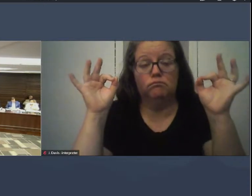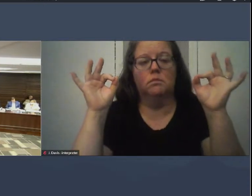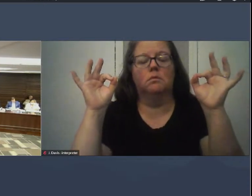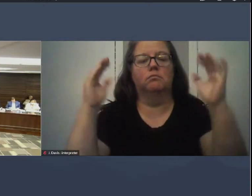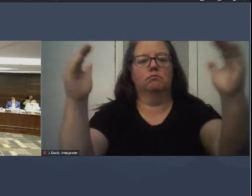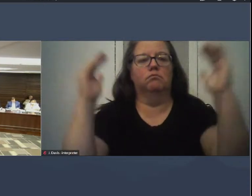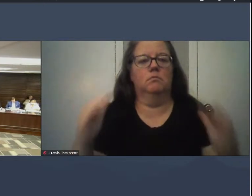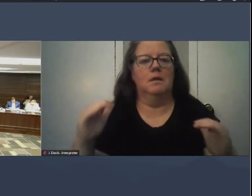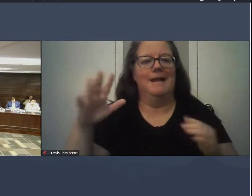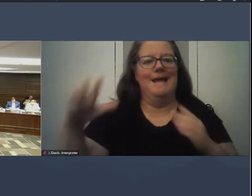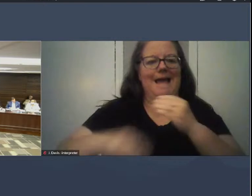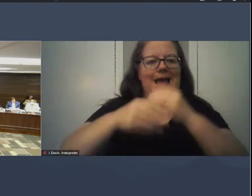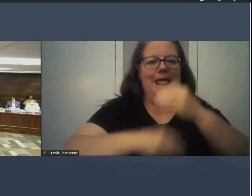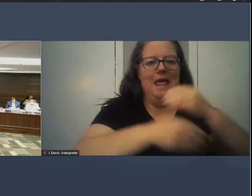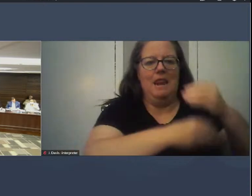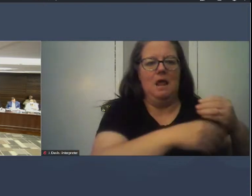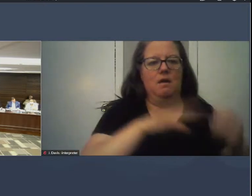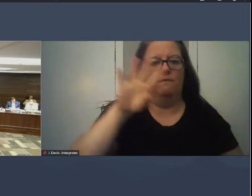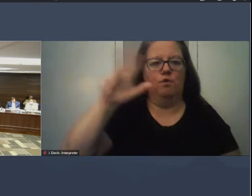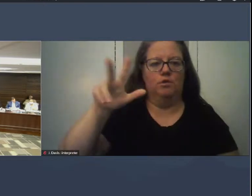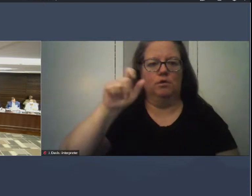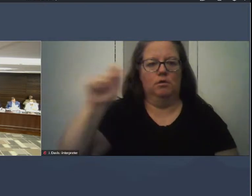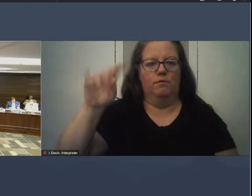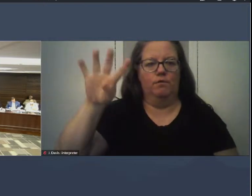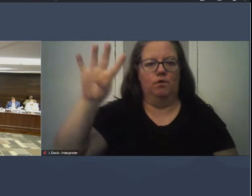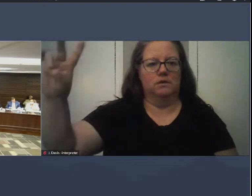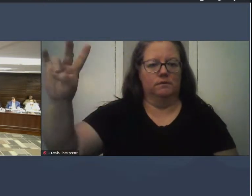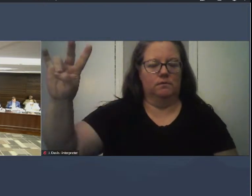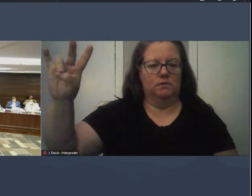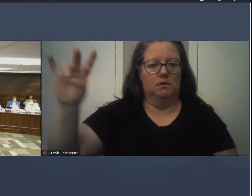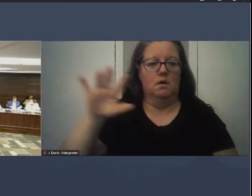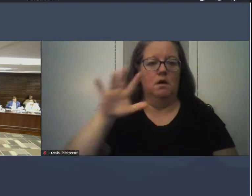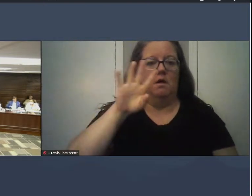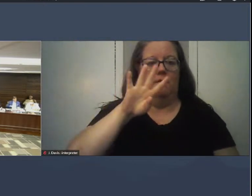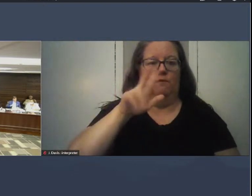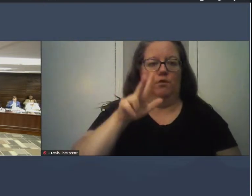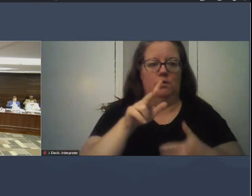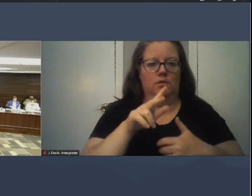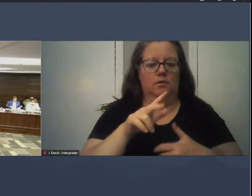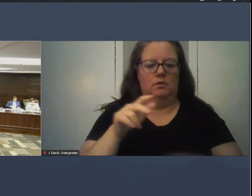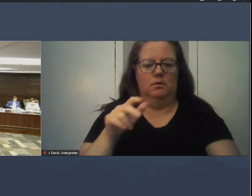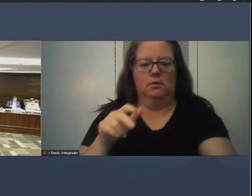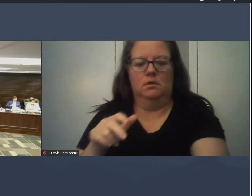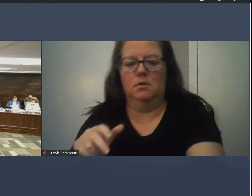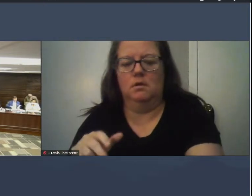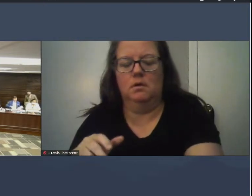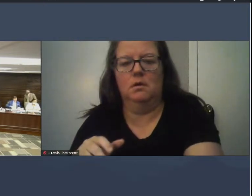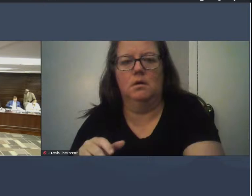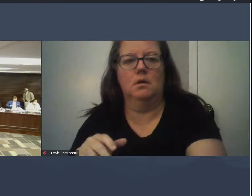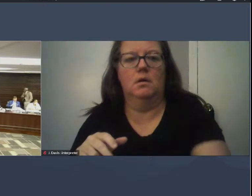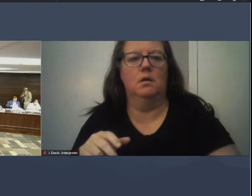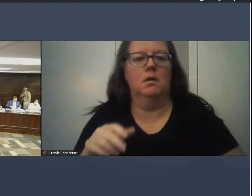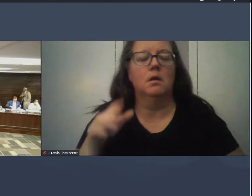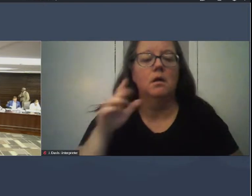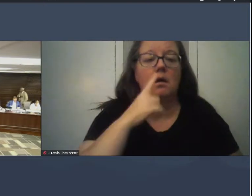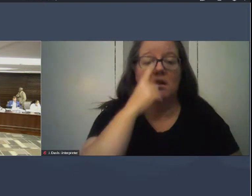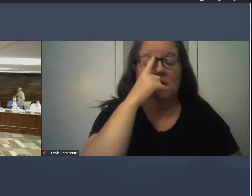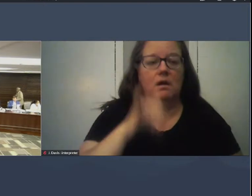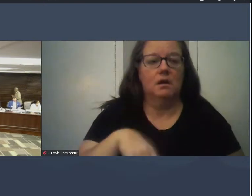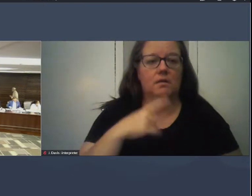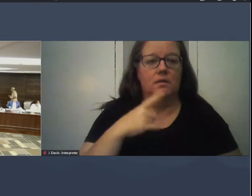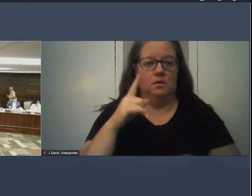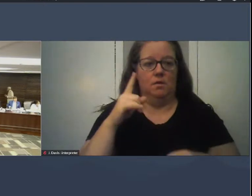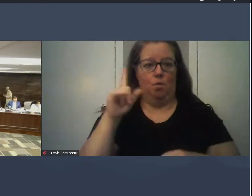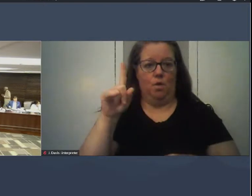moving to our add-ons, 43 through 47. Item 43 is an additive change order to appropriate additional contract construction funds in the amount of